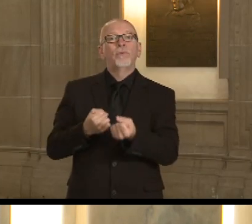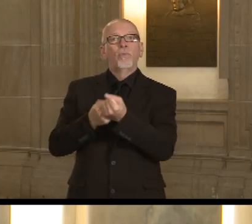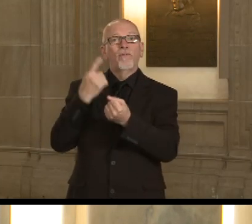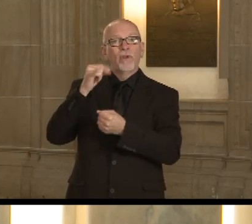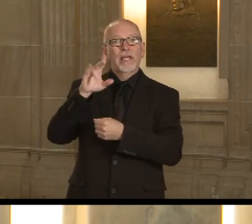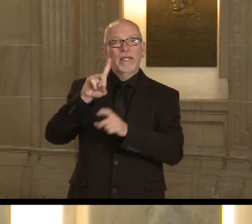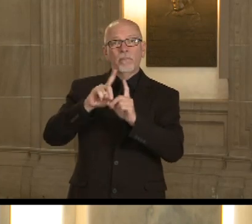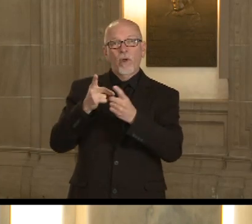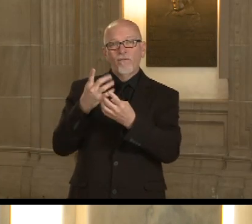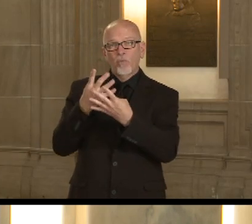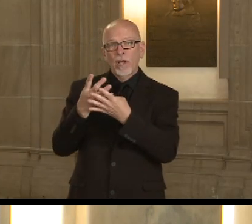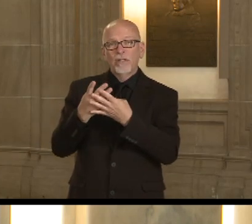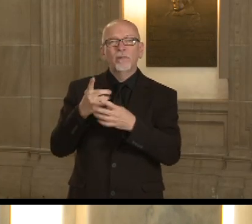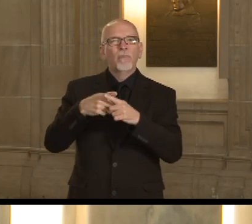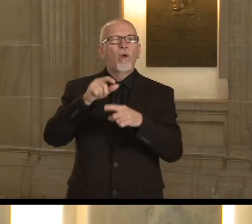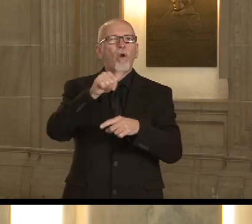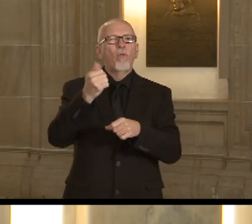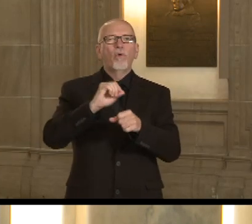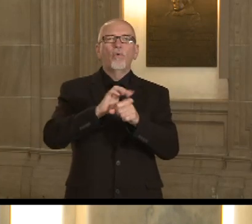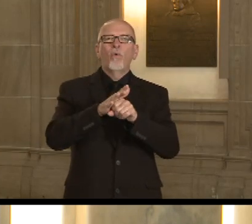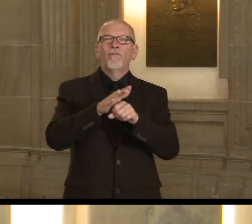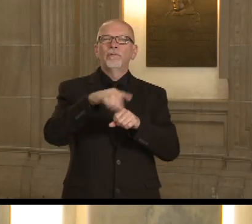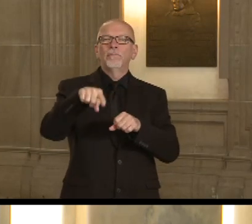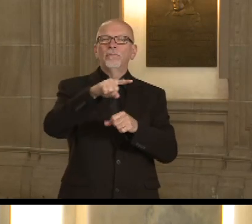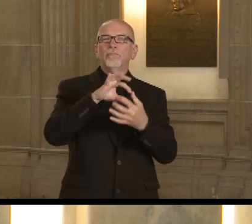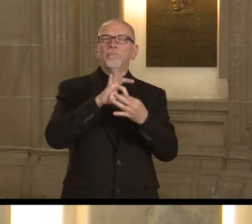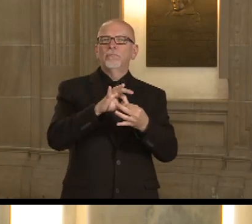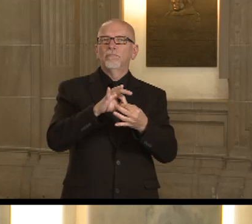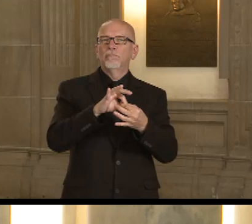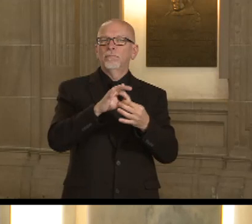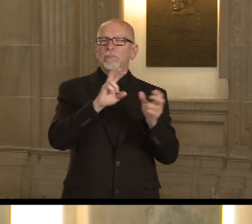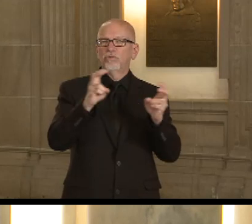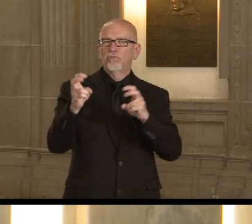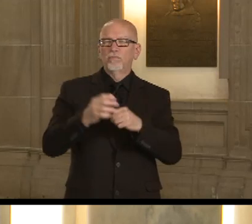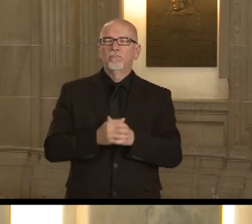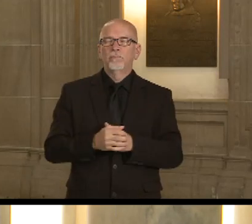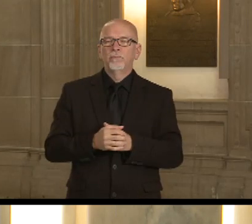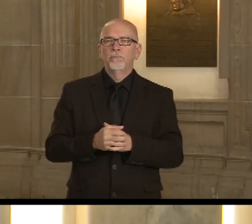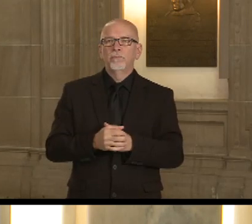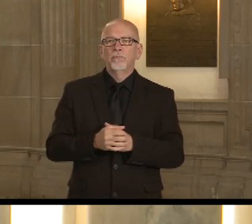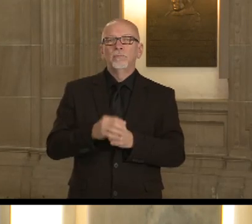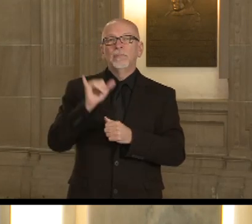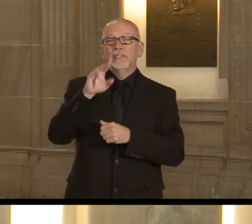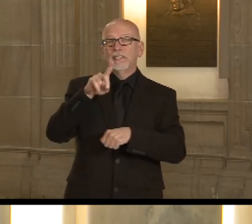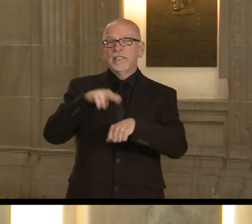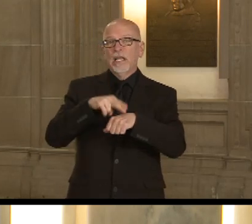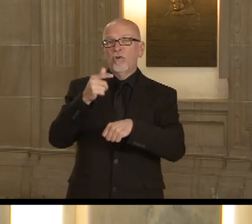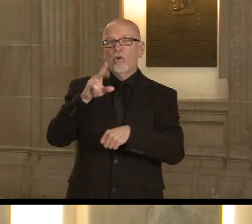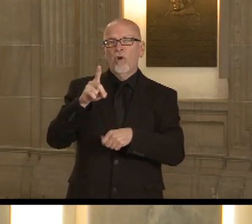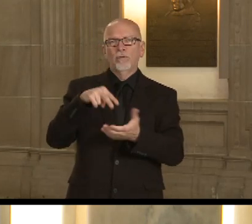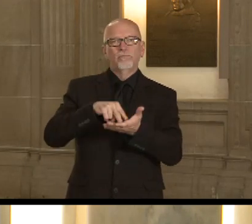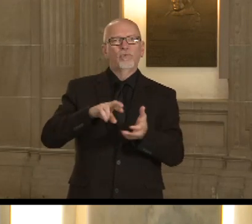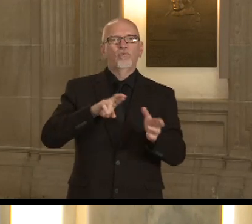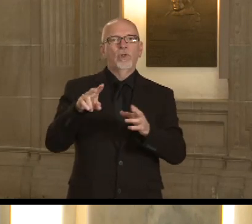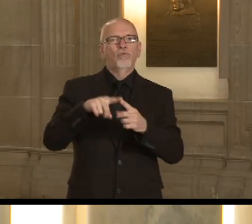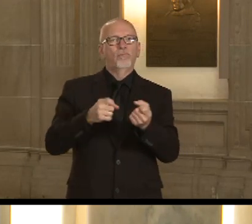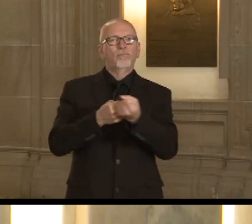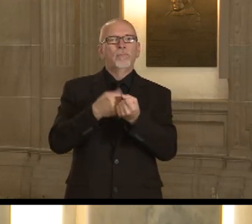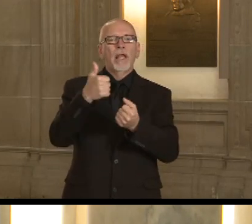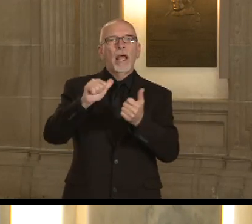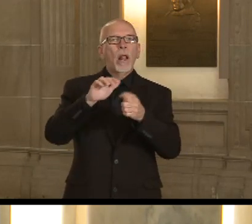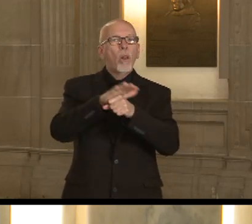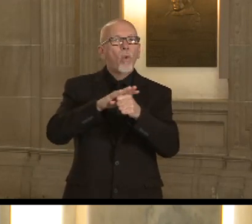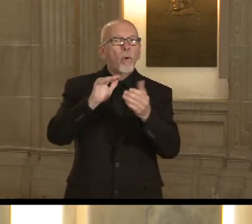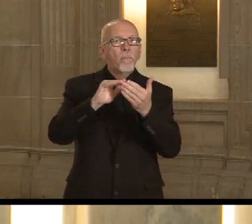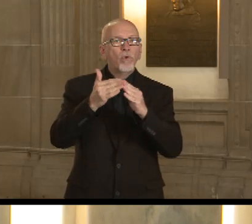Department of Corrections, and other COVID-19 associated missions. The Indiana National Guard stands ready to assist local